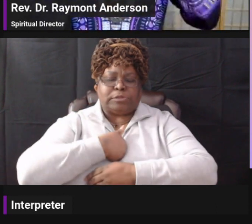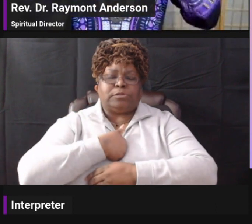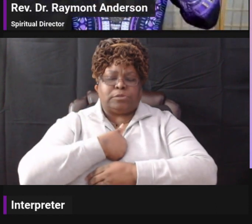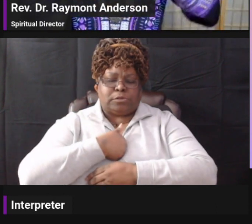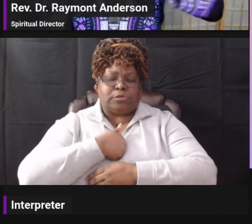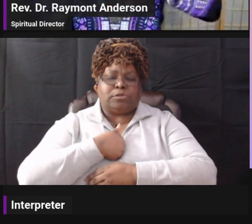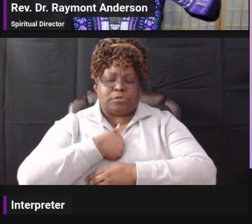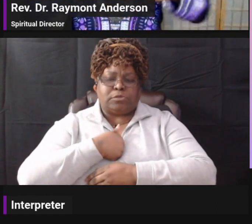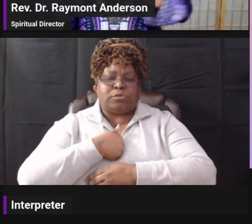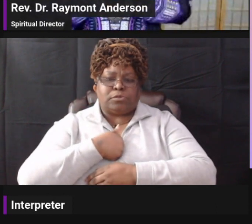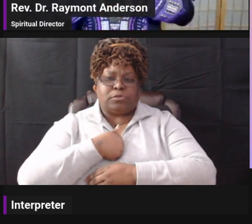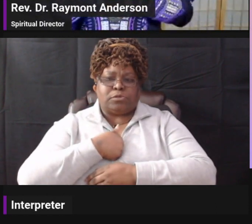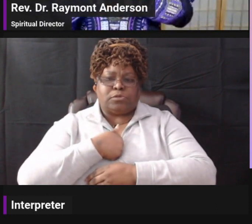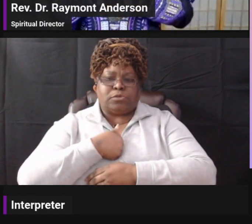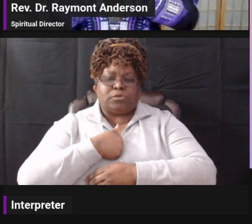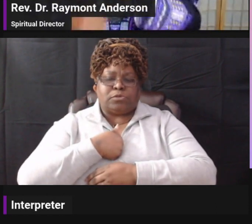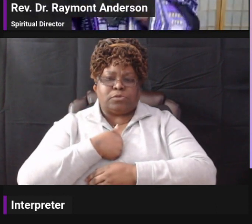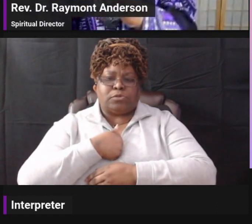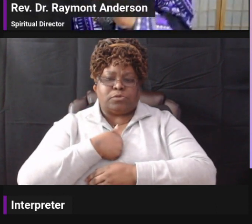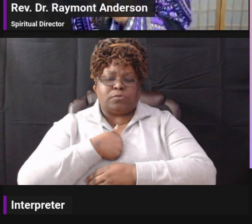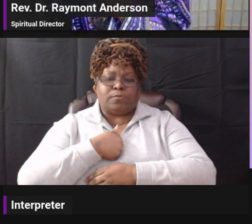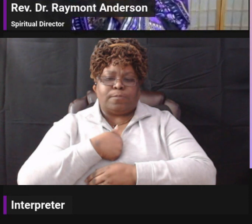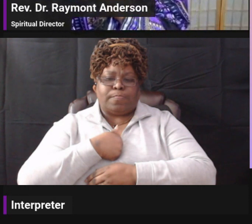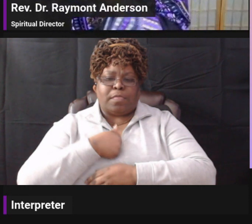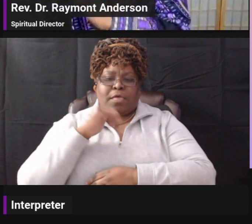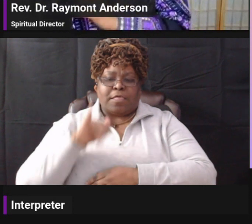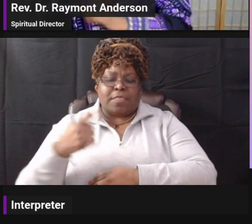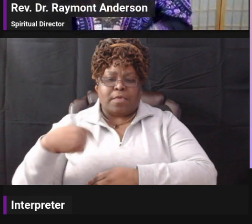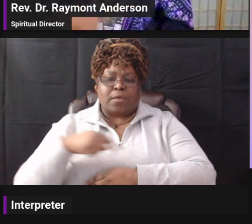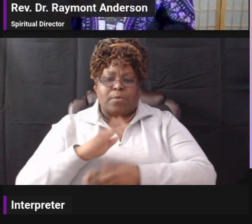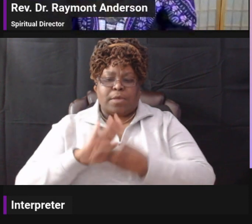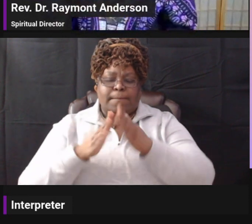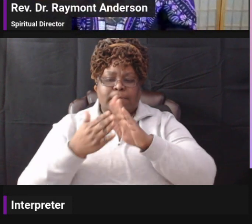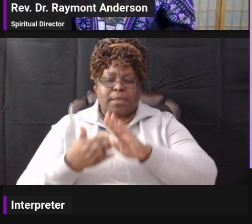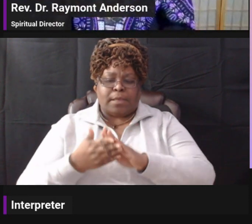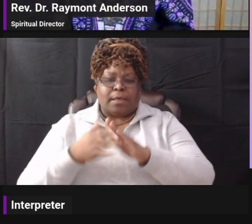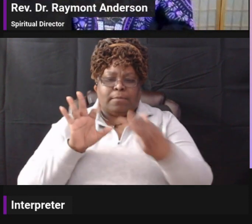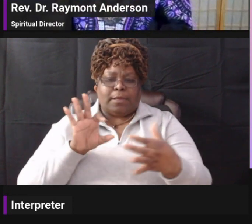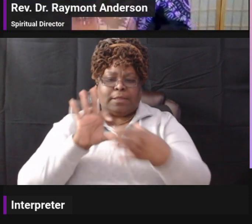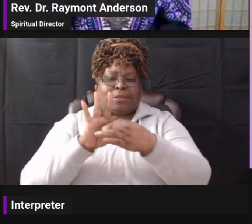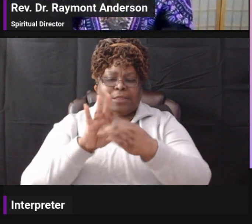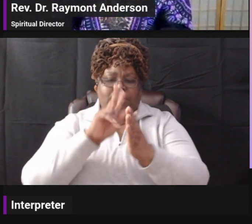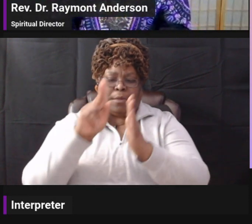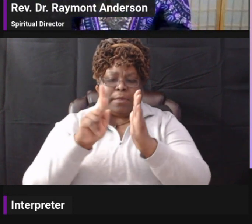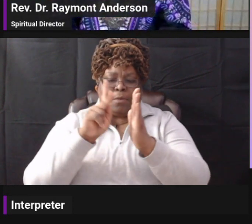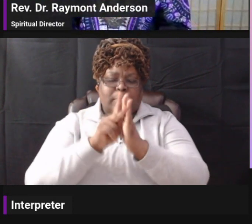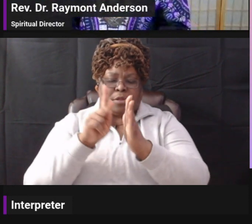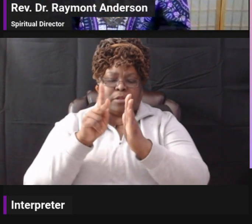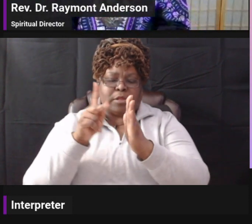so that we become so principled and aligned with principle that we then help